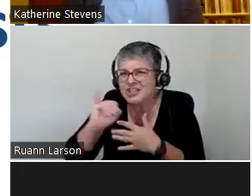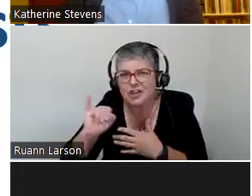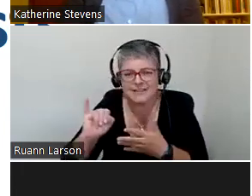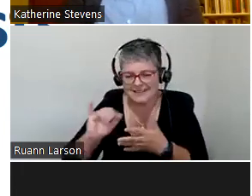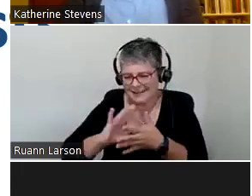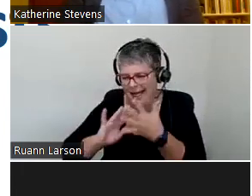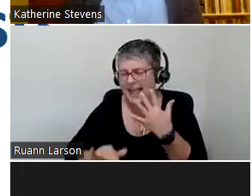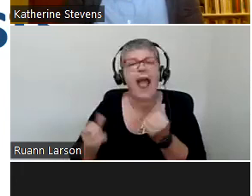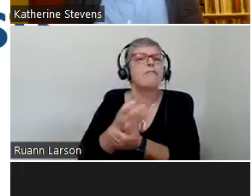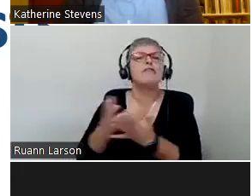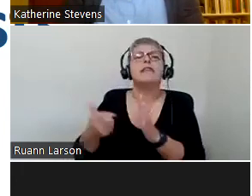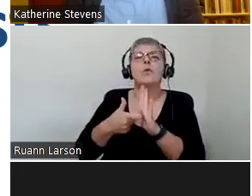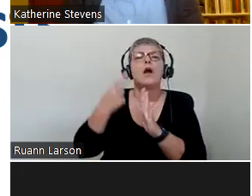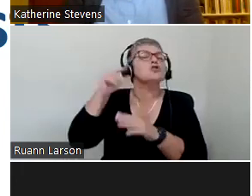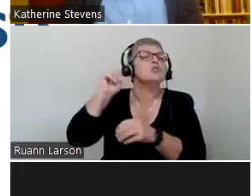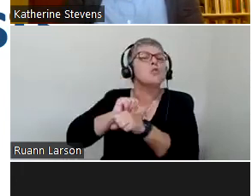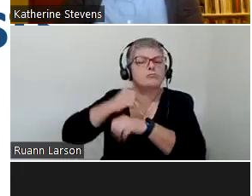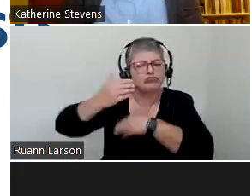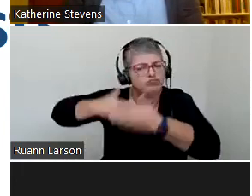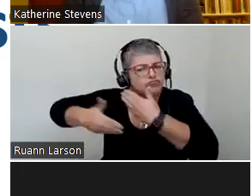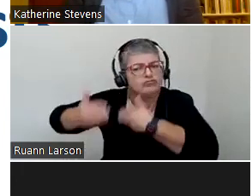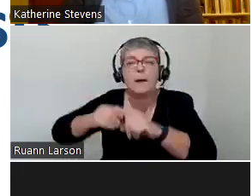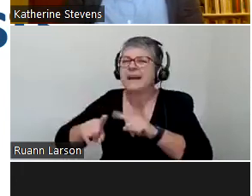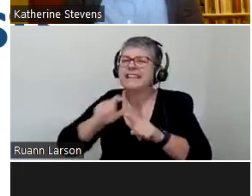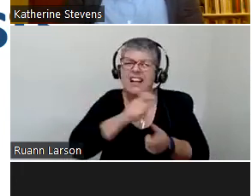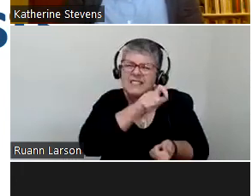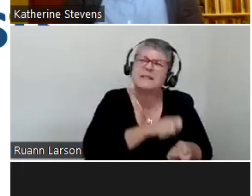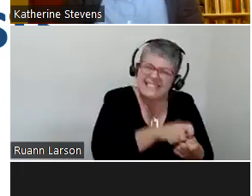going that cannot be directly tied to the project.